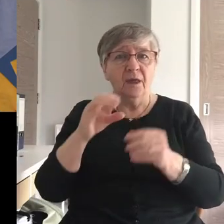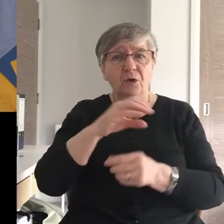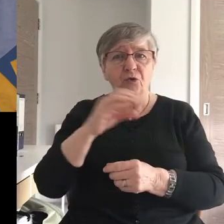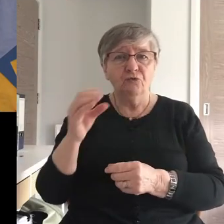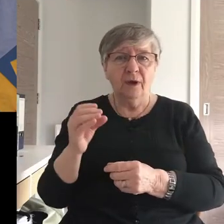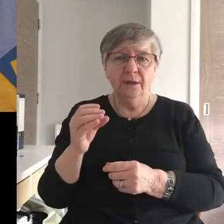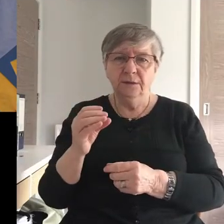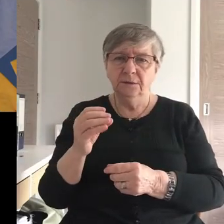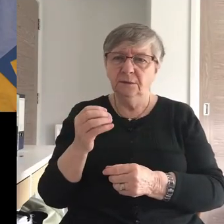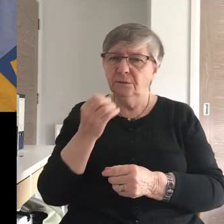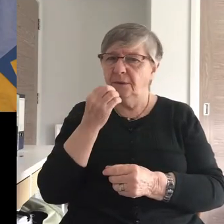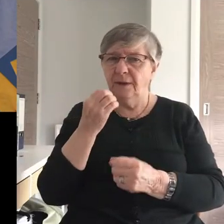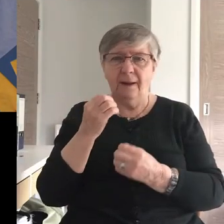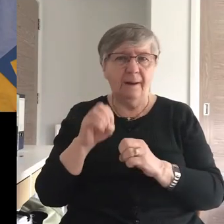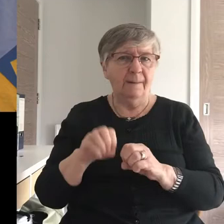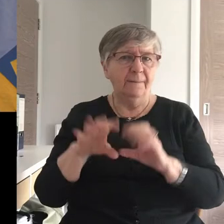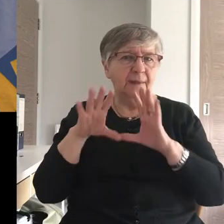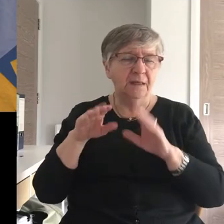What a place to be.